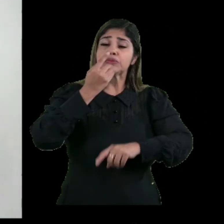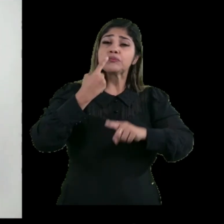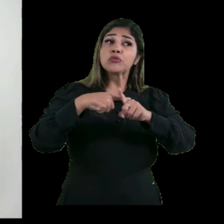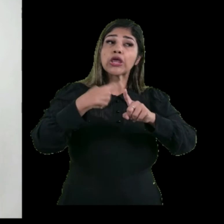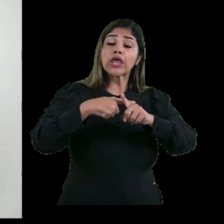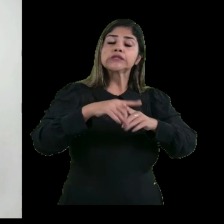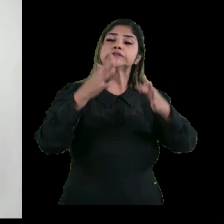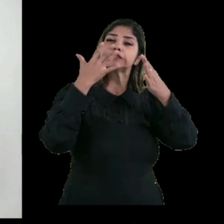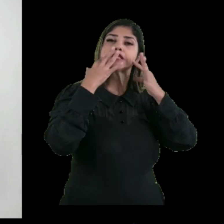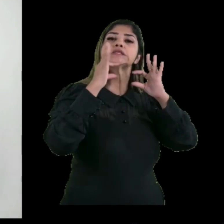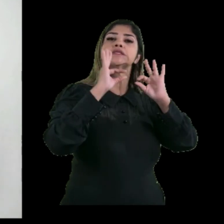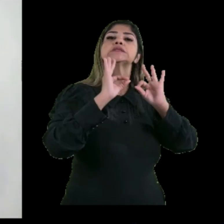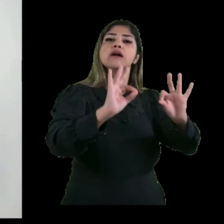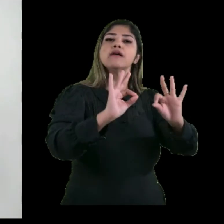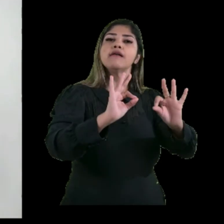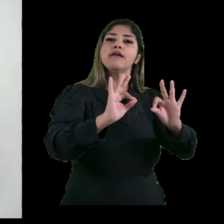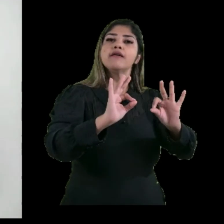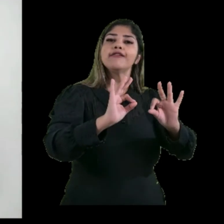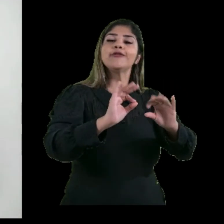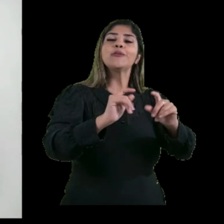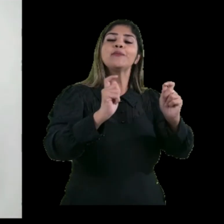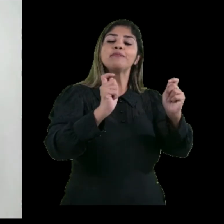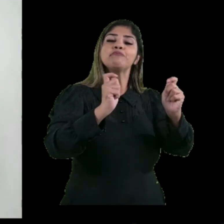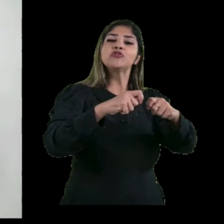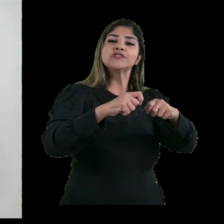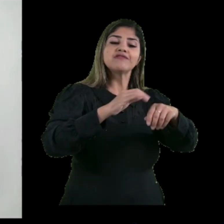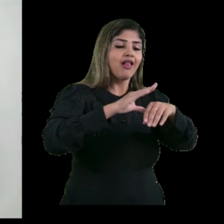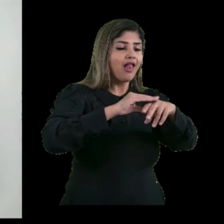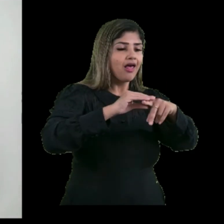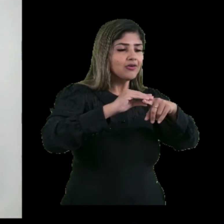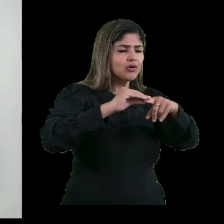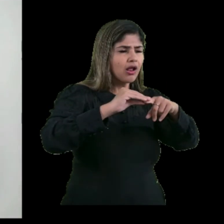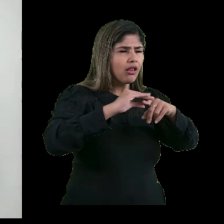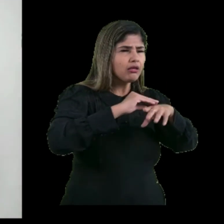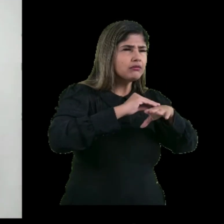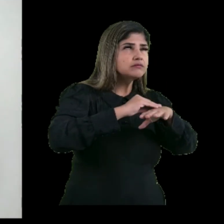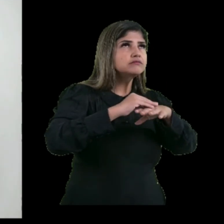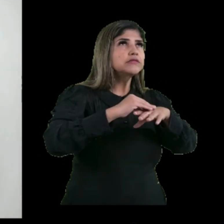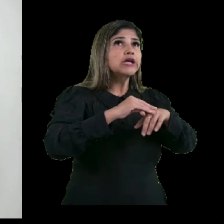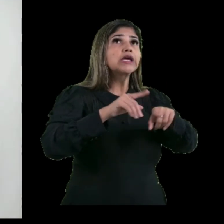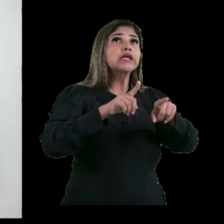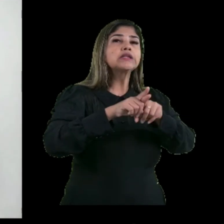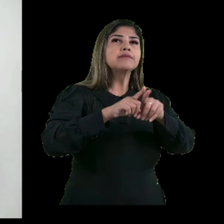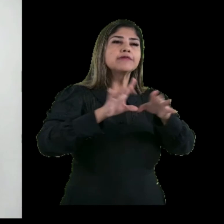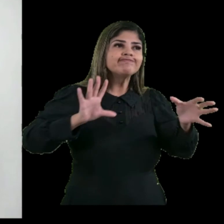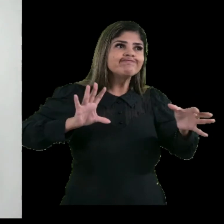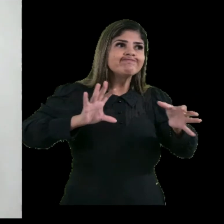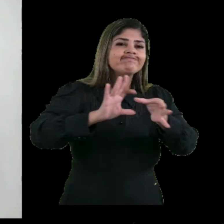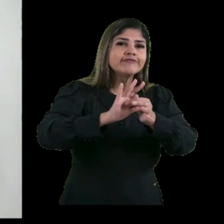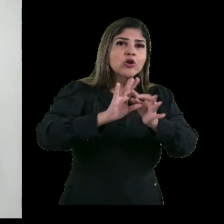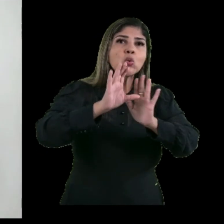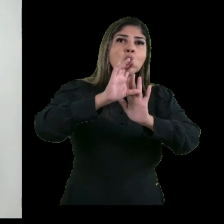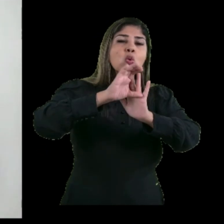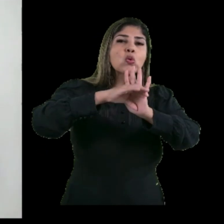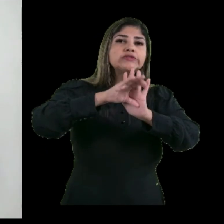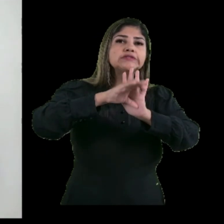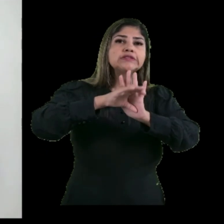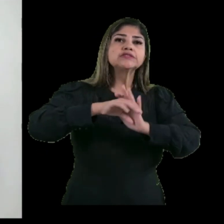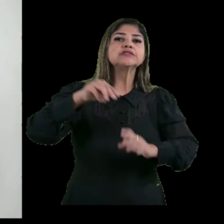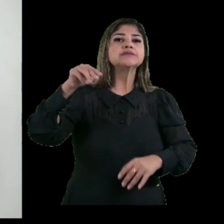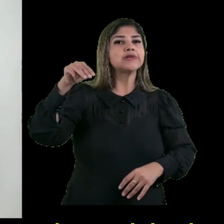maintains attention, uses touch as an aid, and humanizes the concepts of